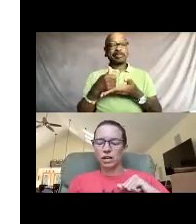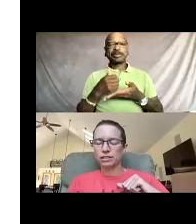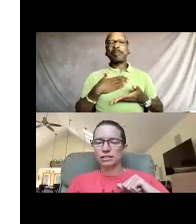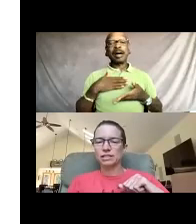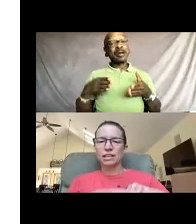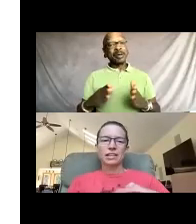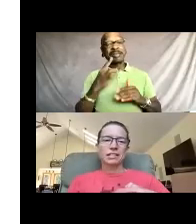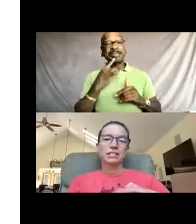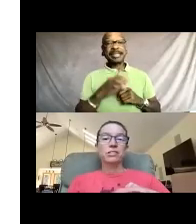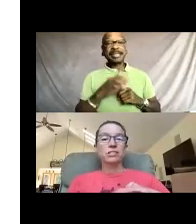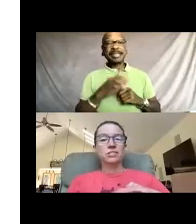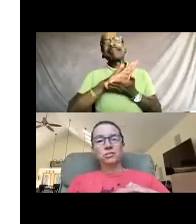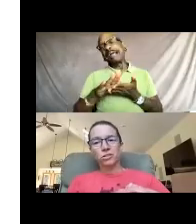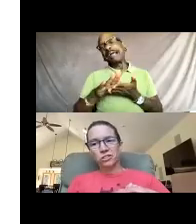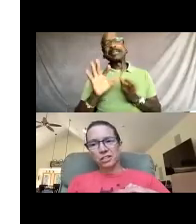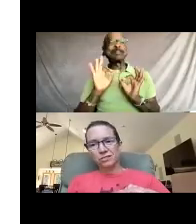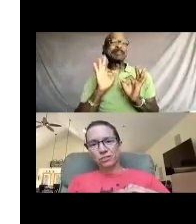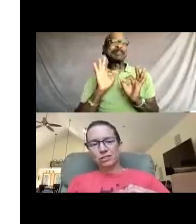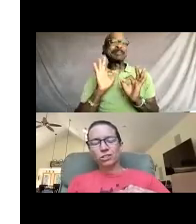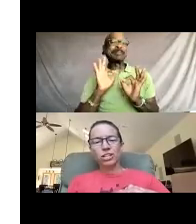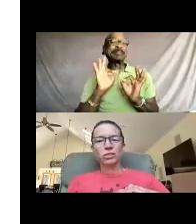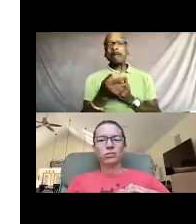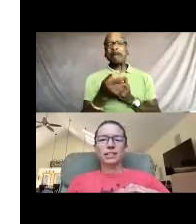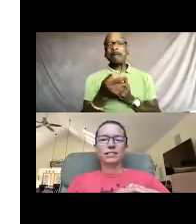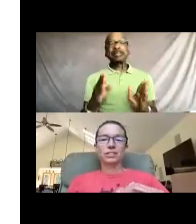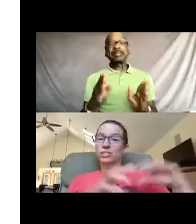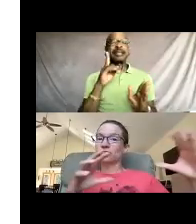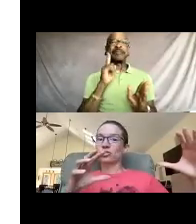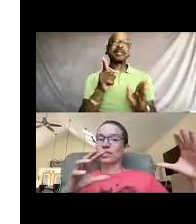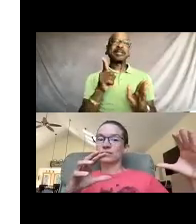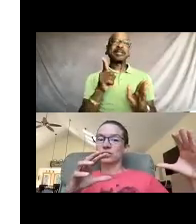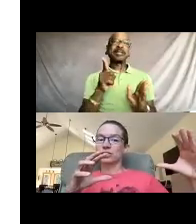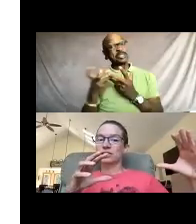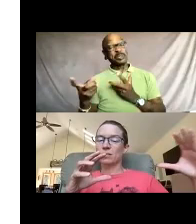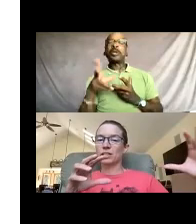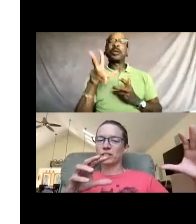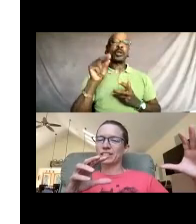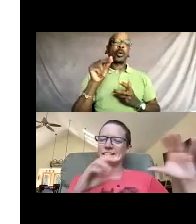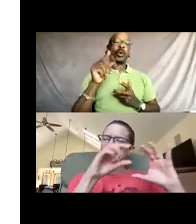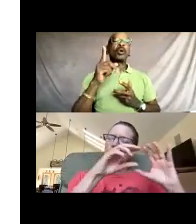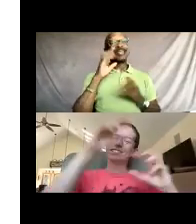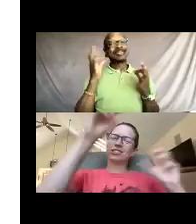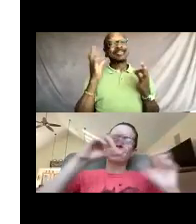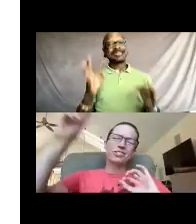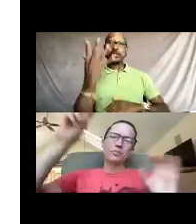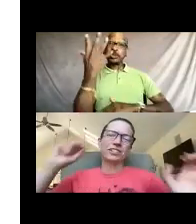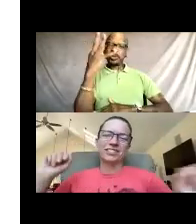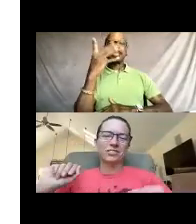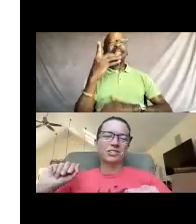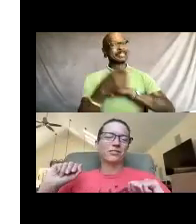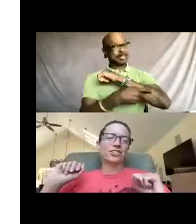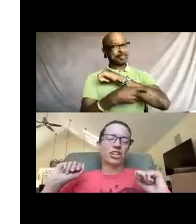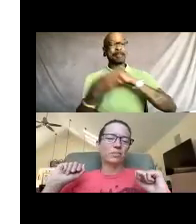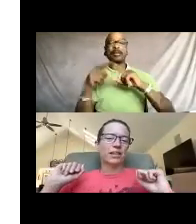neat boxes. Someone also urged us for this workshop to create a decision tree, which is tempting. But again, it's like just arranging boxes